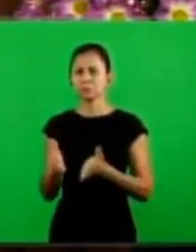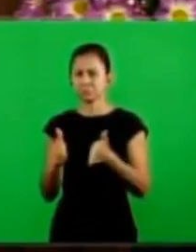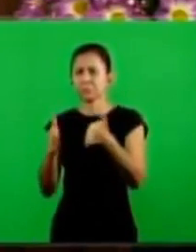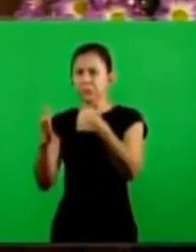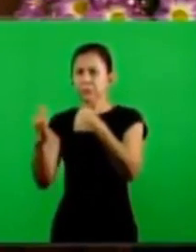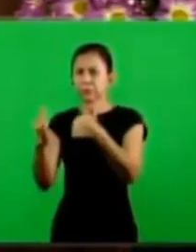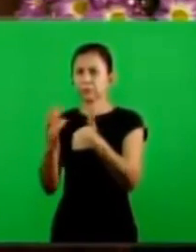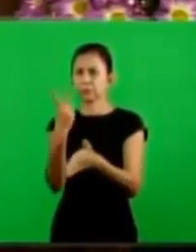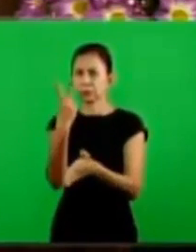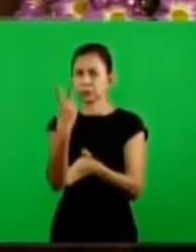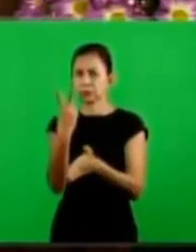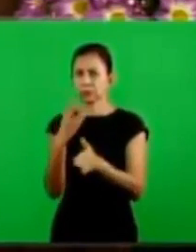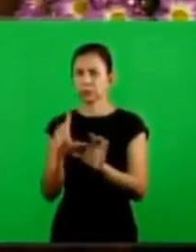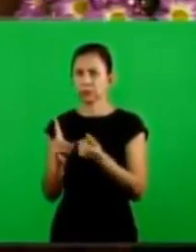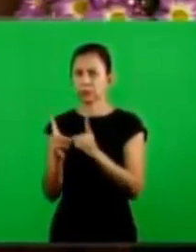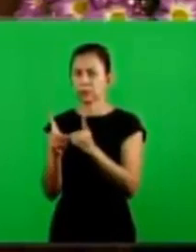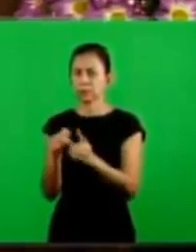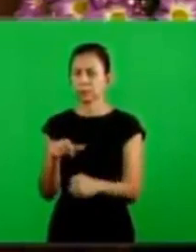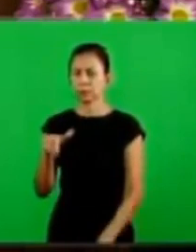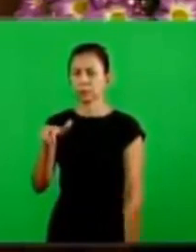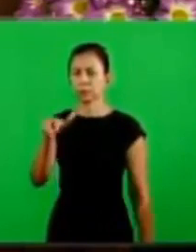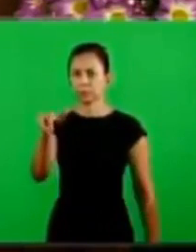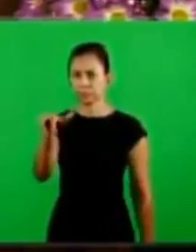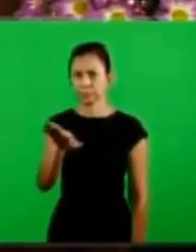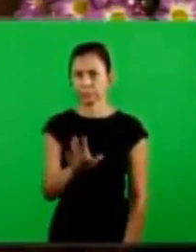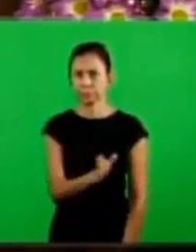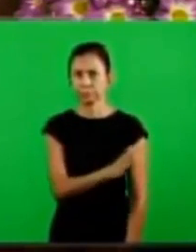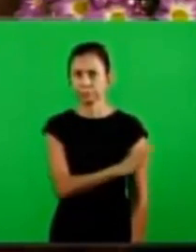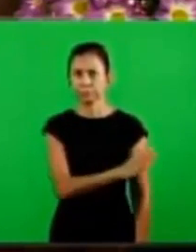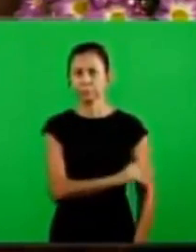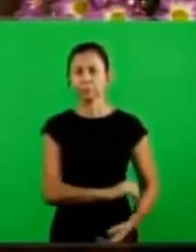in the way of Emmaus,